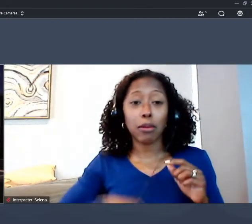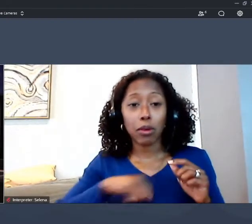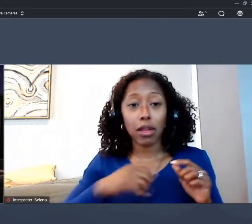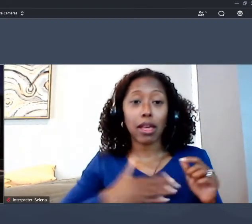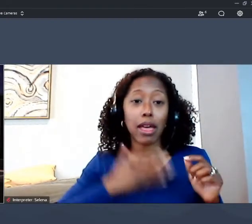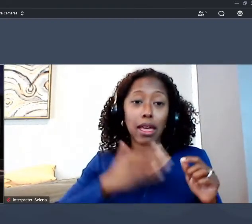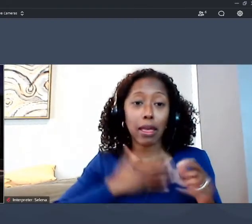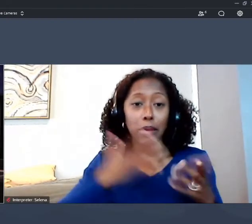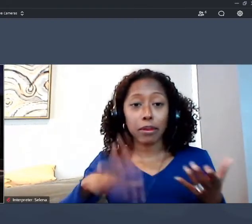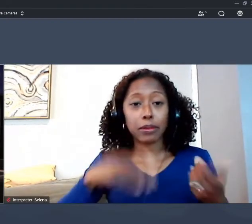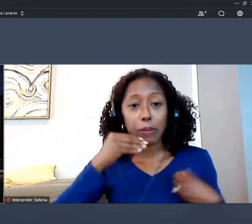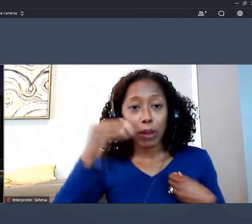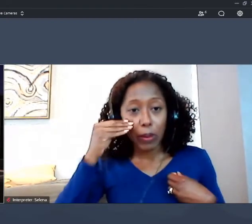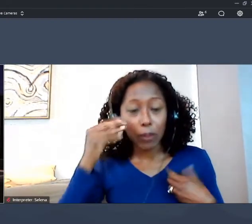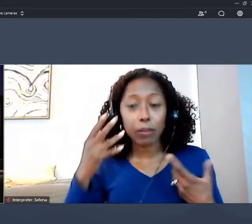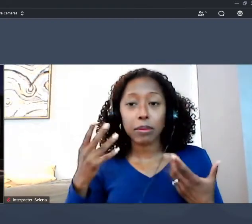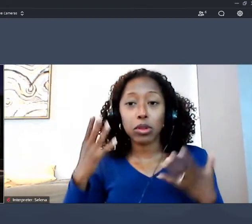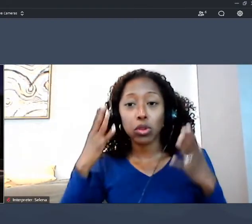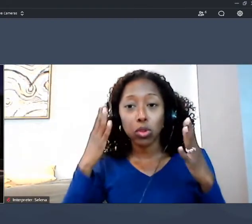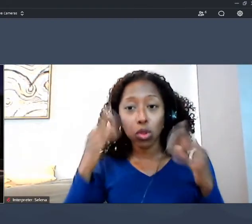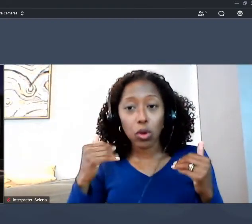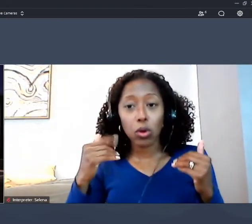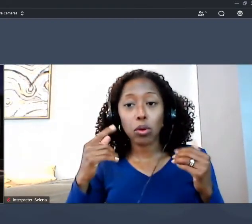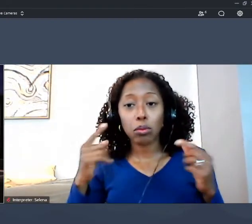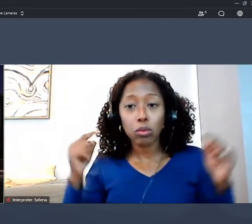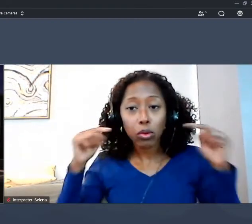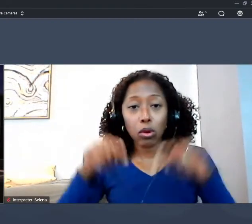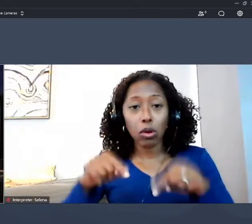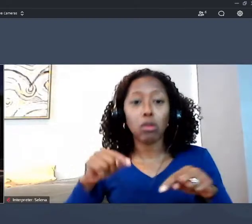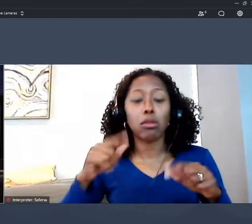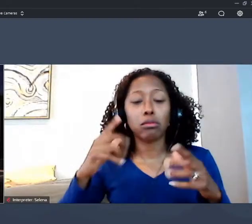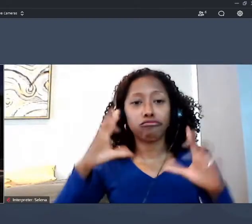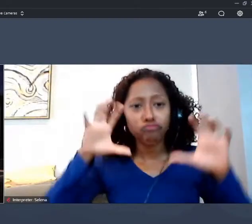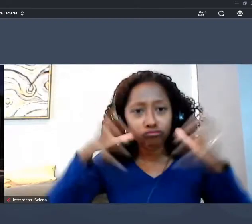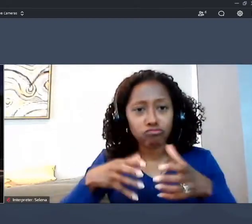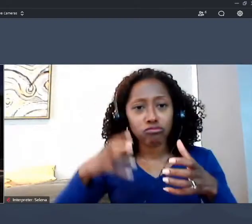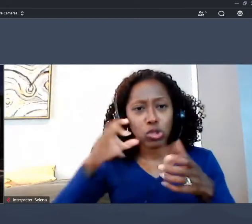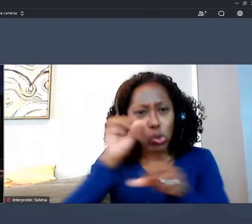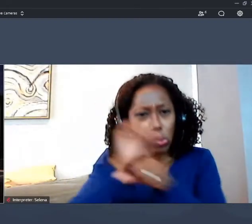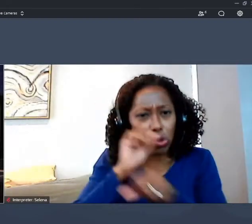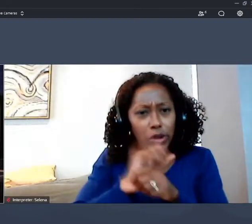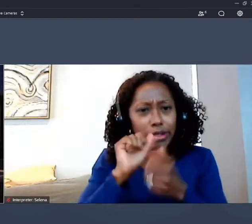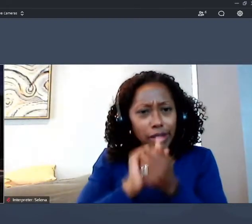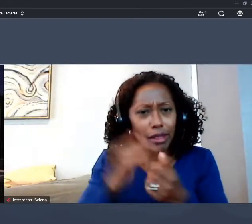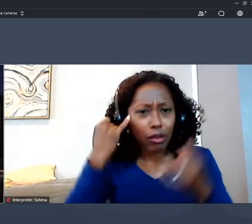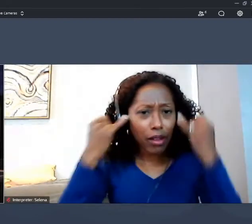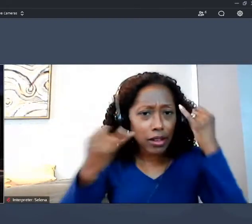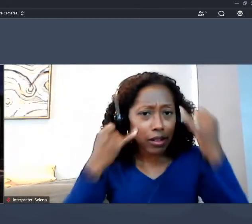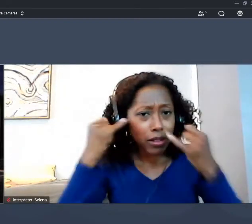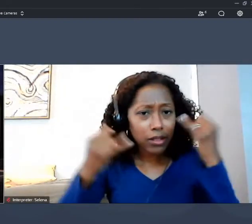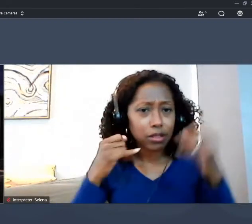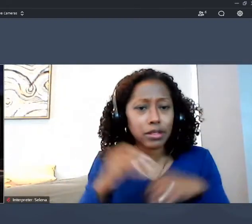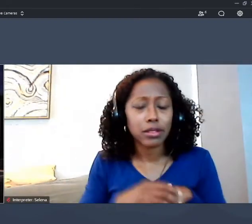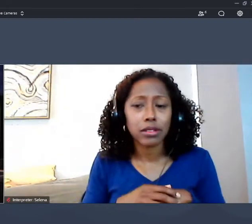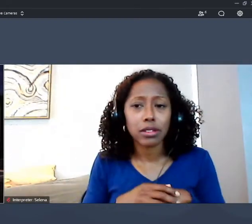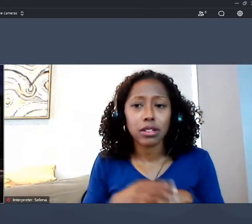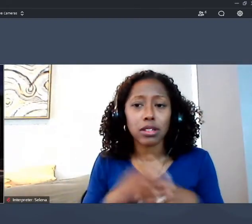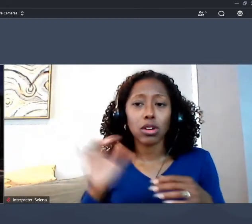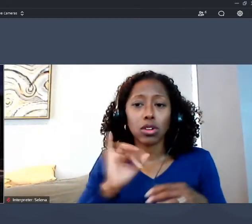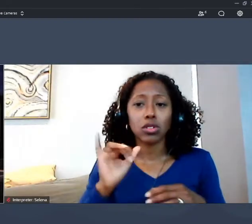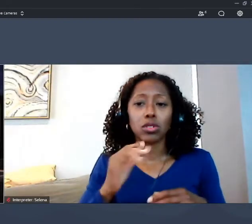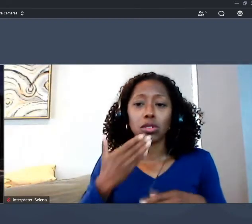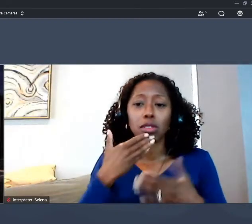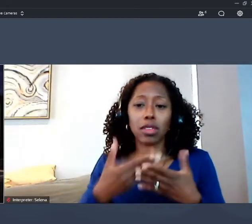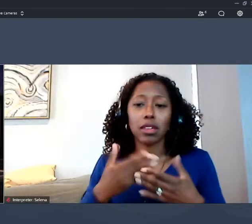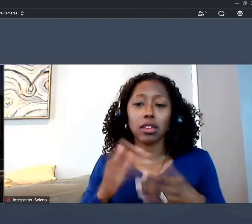call this place home. So hopefully we're all in the lab working on something to make this city better. And also thank all of my colleagues for